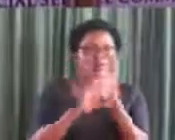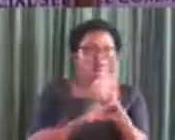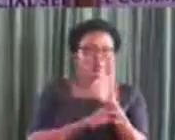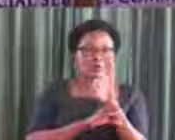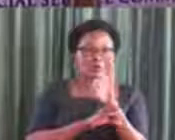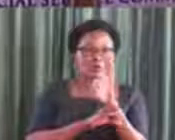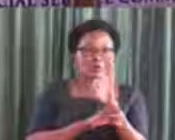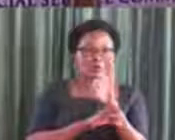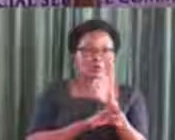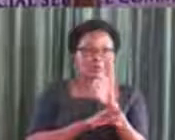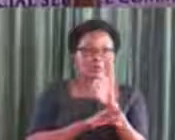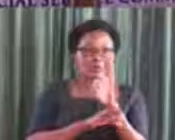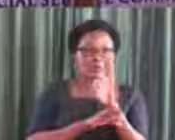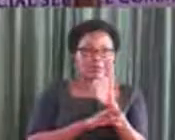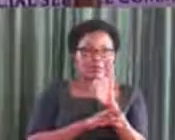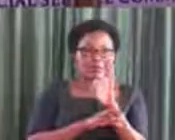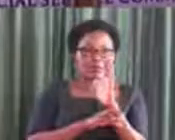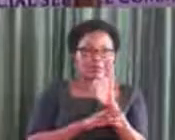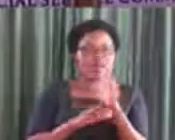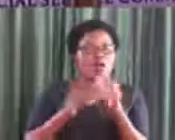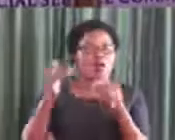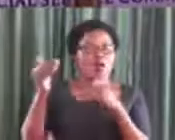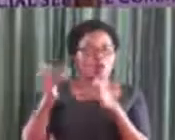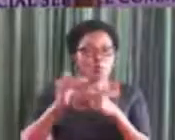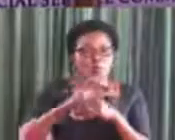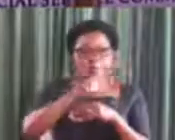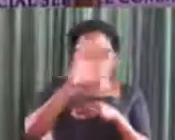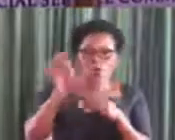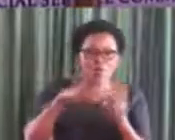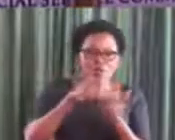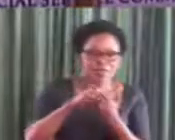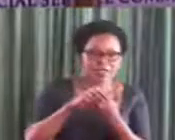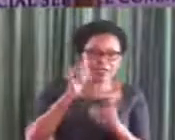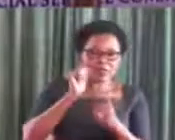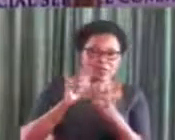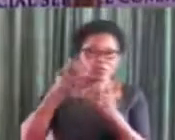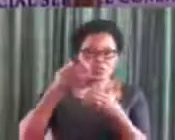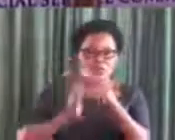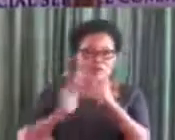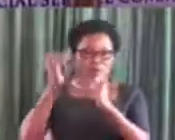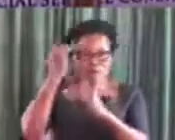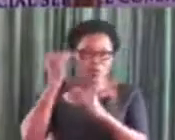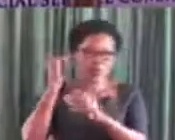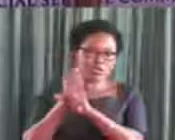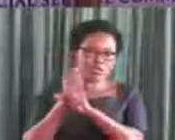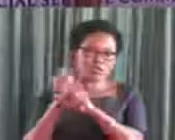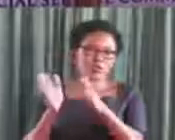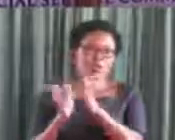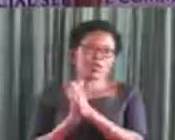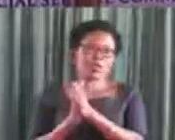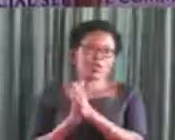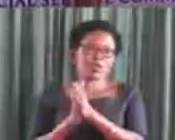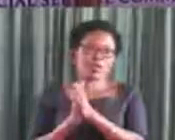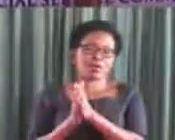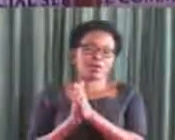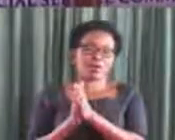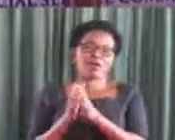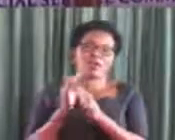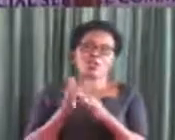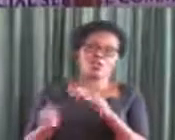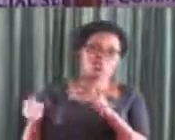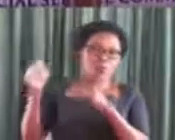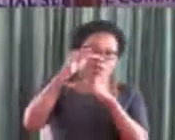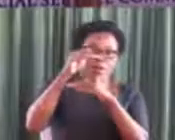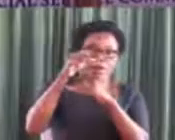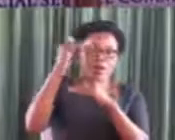By and large, almost all the matters the Supreme Court deals with. And a superior court